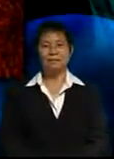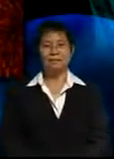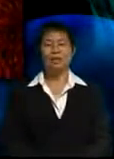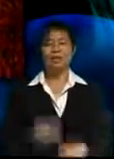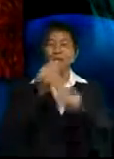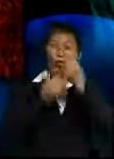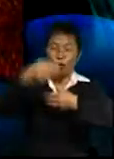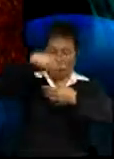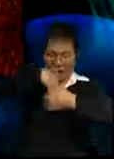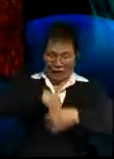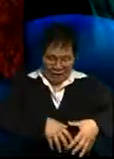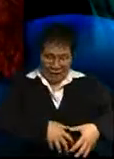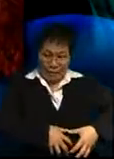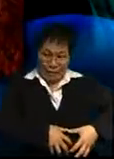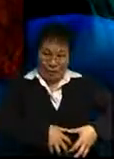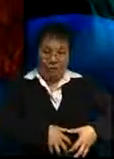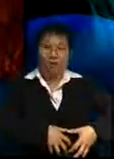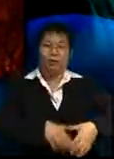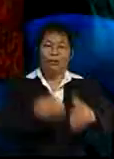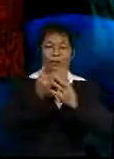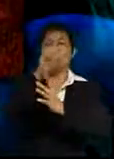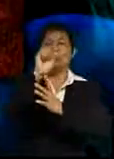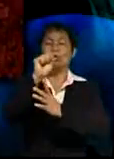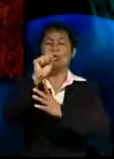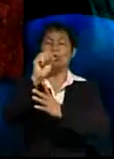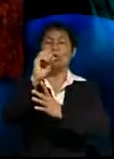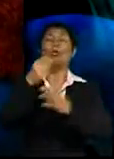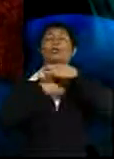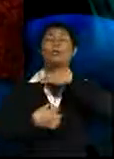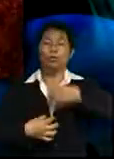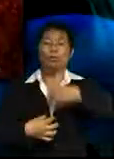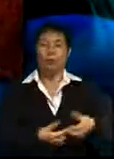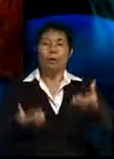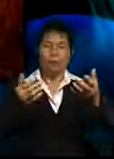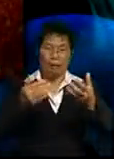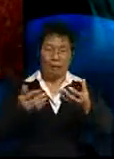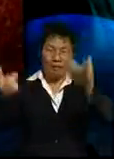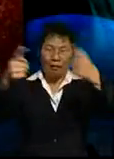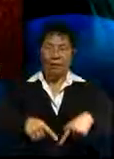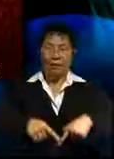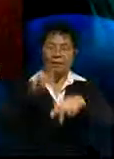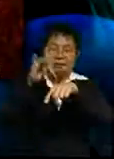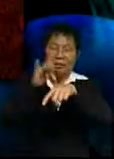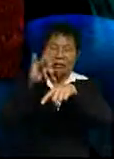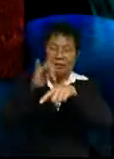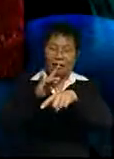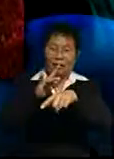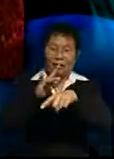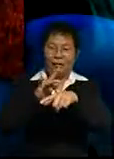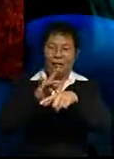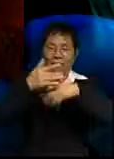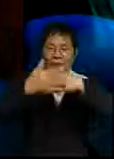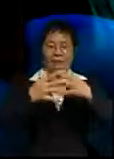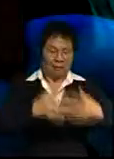When the food enters the stomach from the esophagus, its presence stimulates the gastric juice from the stomach